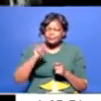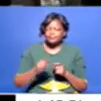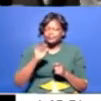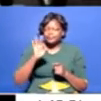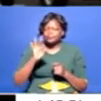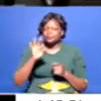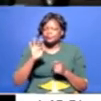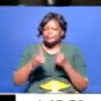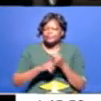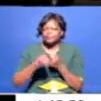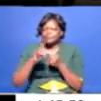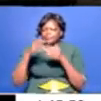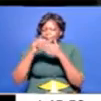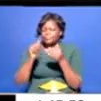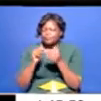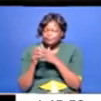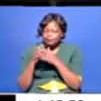$1.36 and diesel